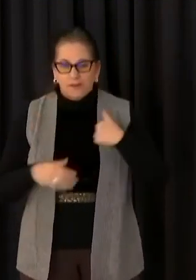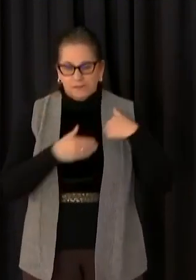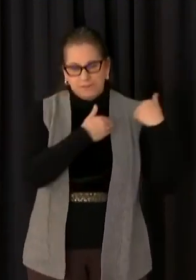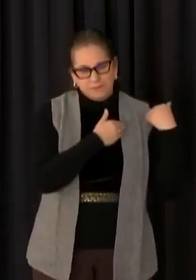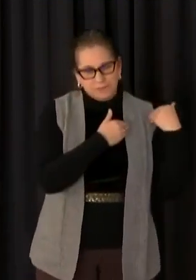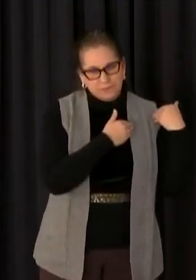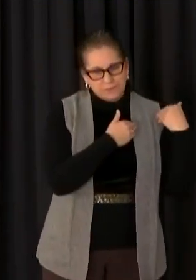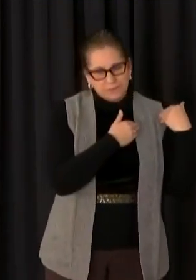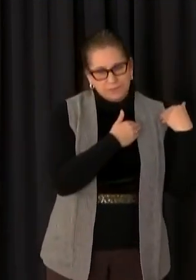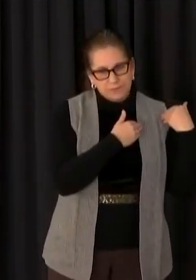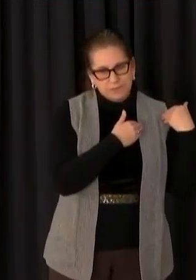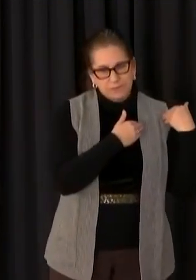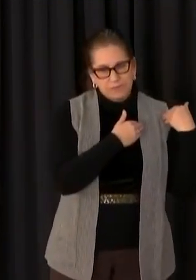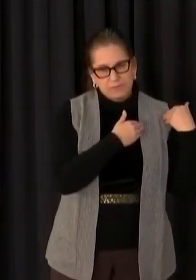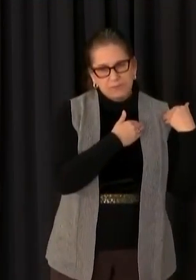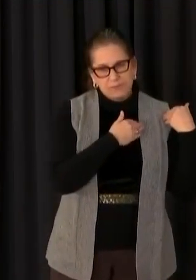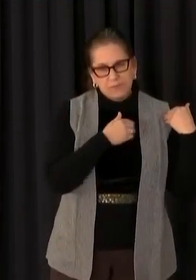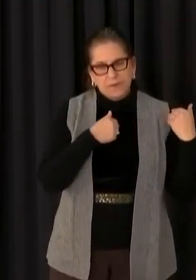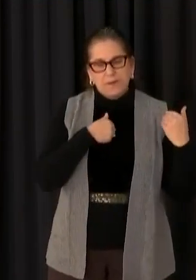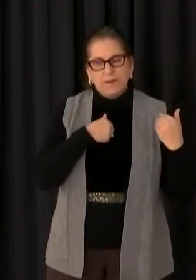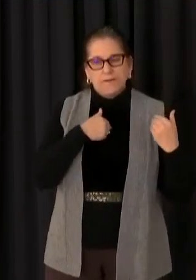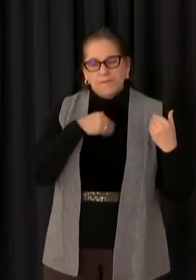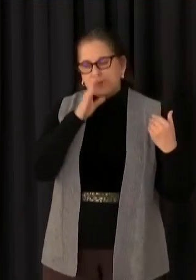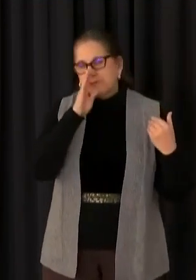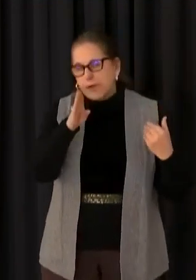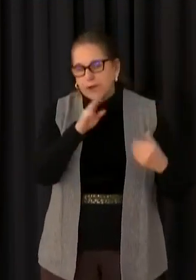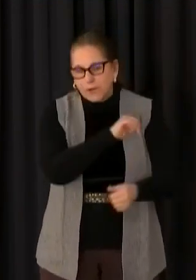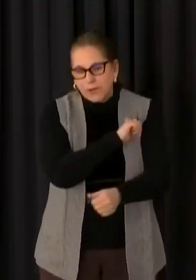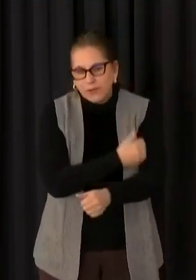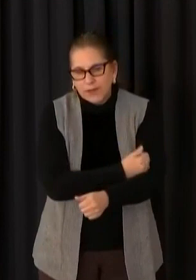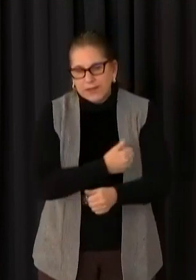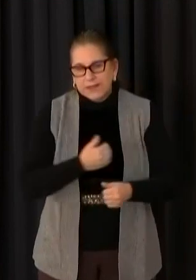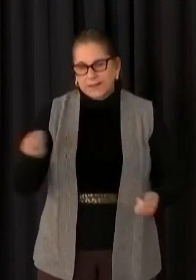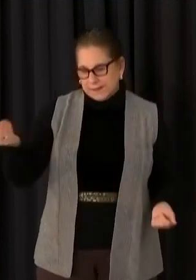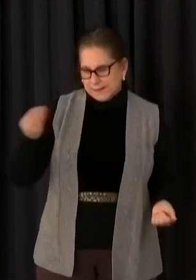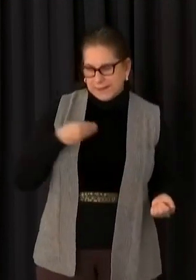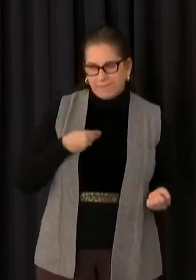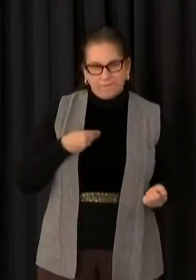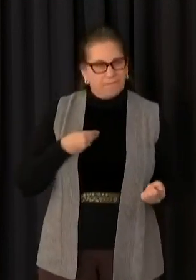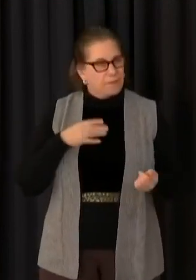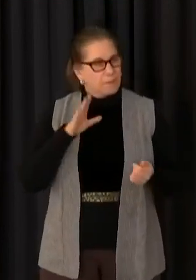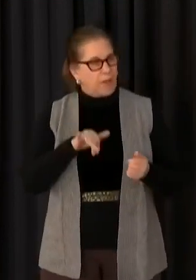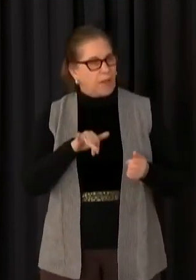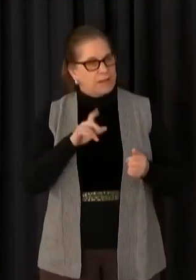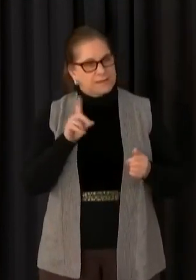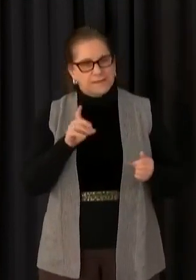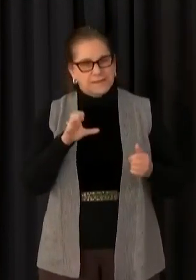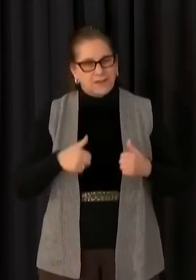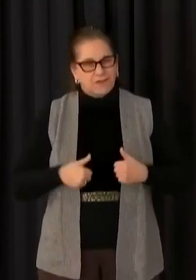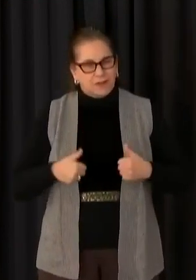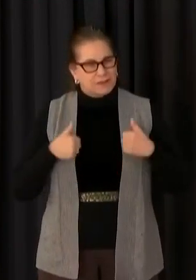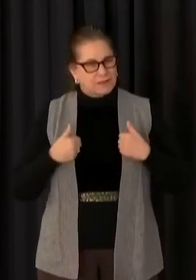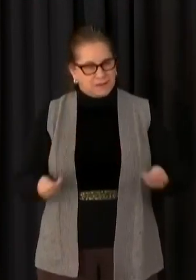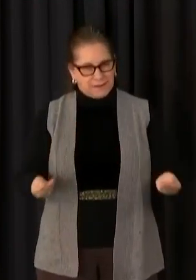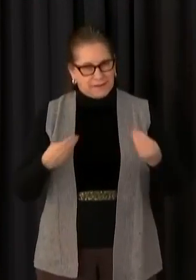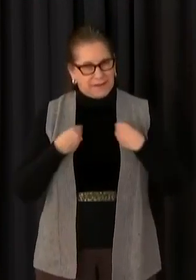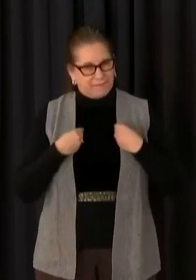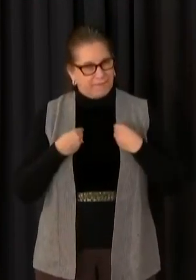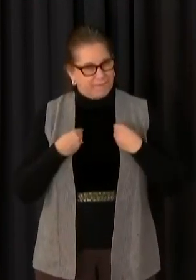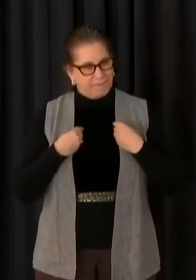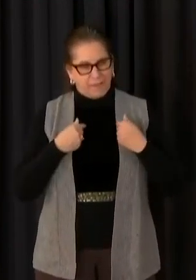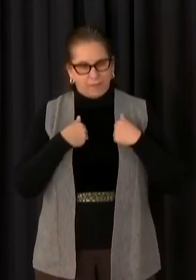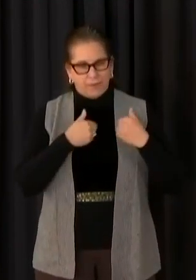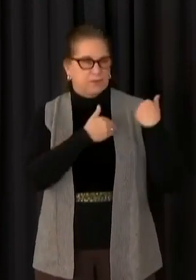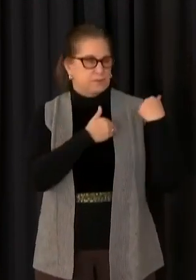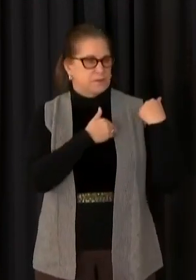things that are within my direct authority, as granted to me by DC residents and our home rule charter.